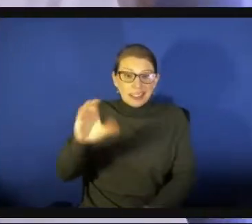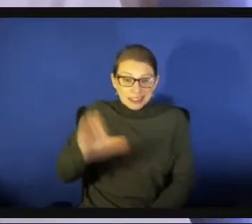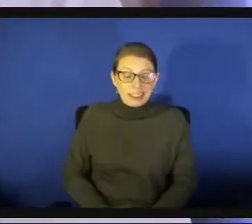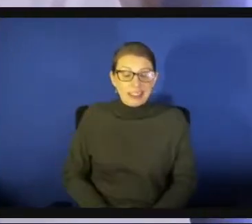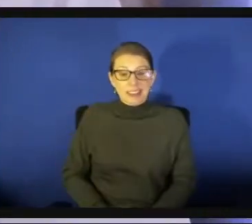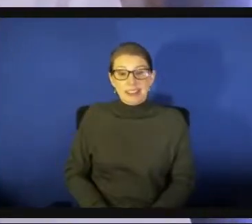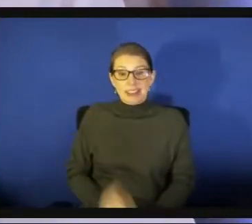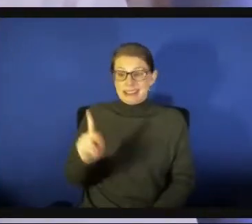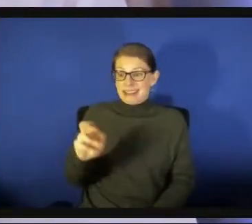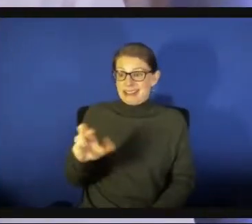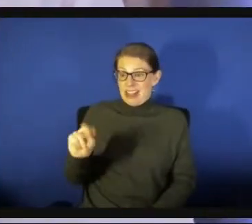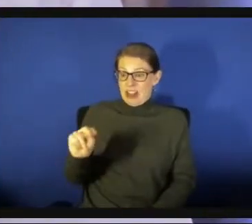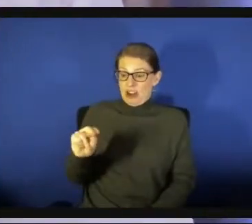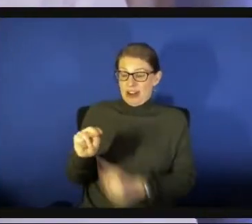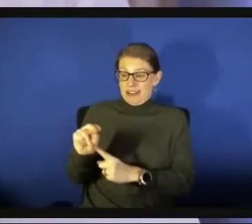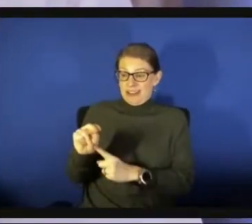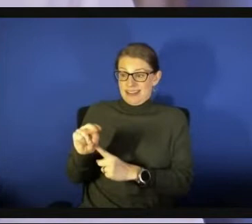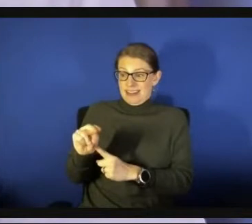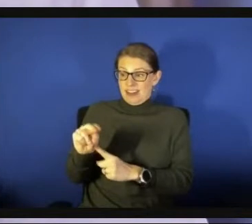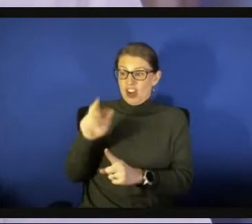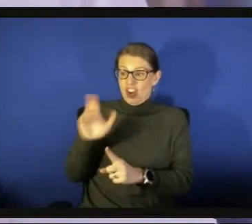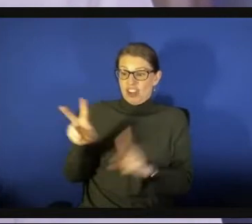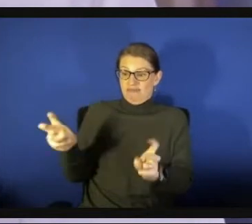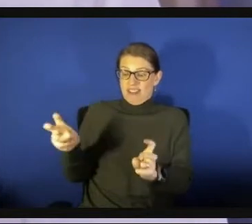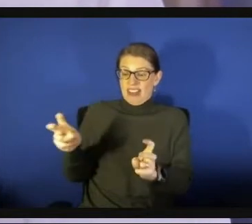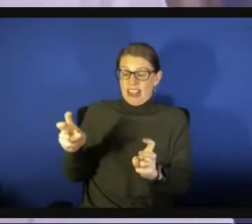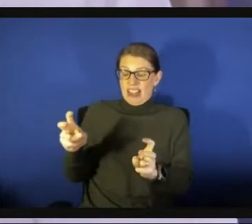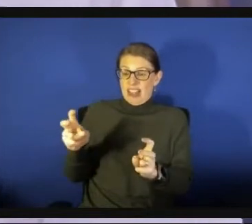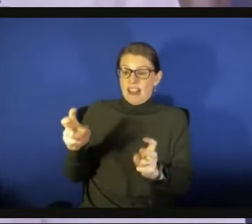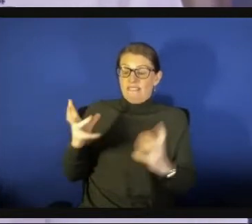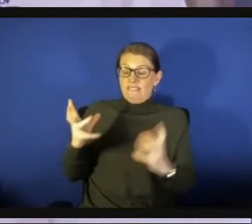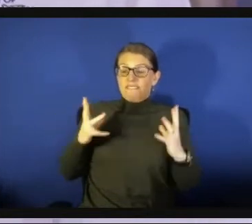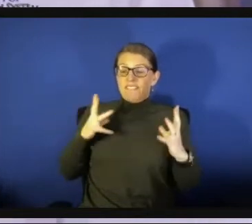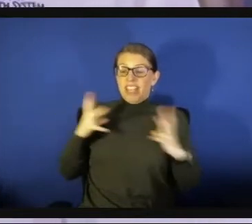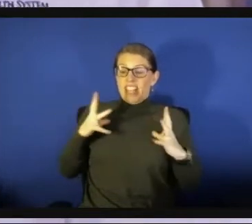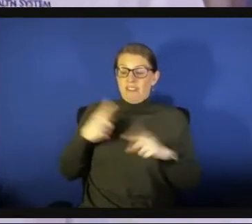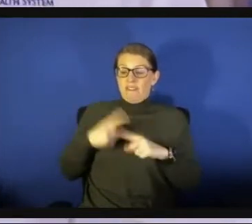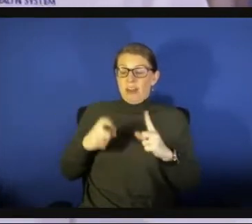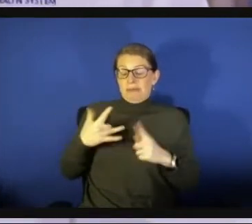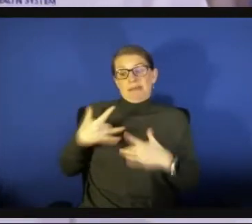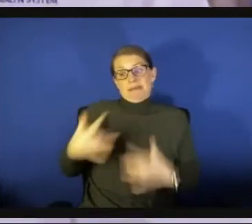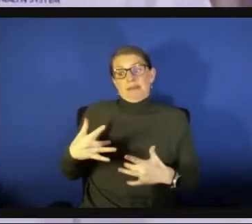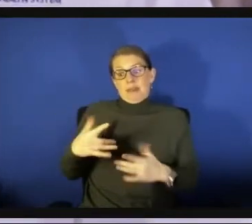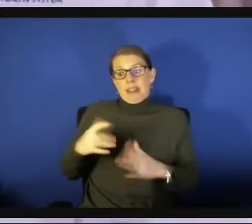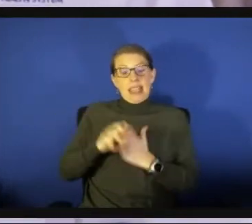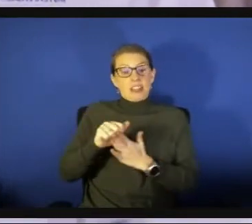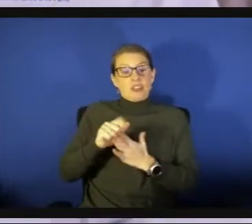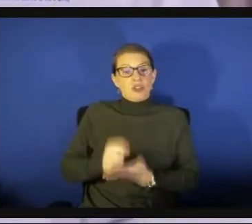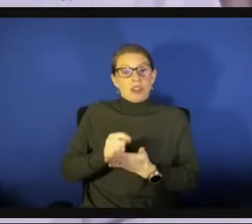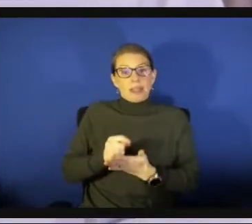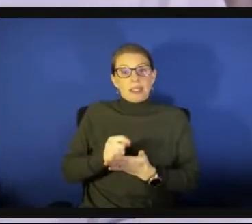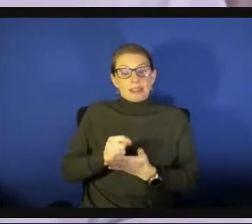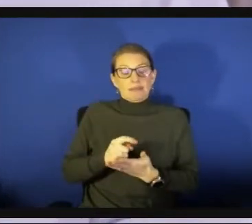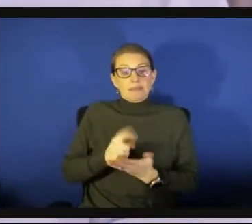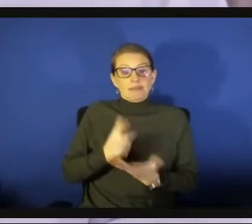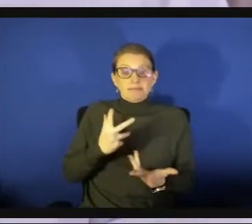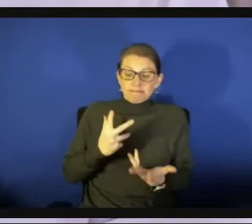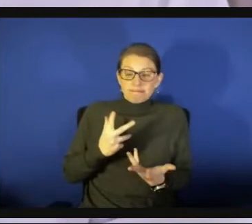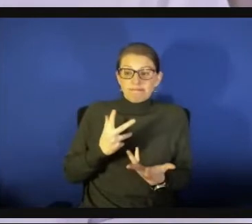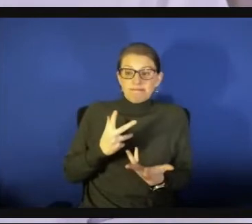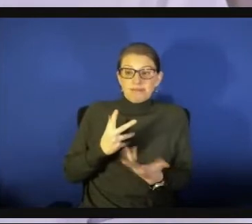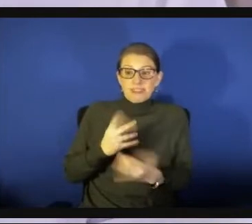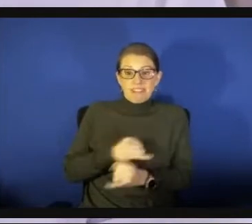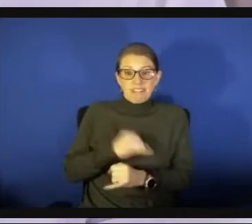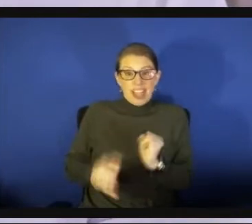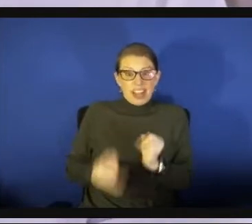vacation from that typical cancer treatment. I mean, that's what people can expect when they come here. Just kind of your final thoughts and